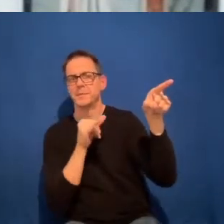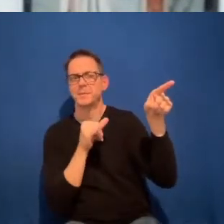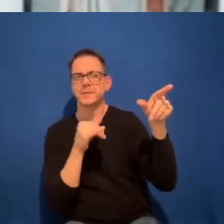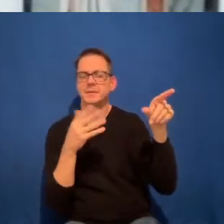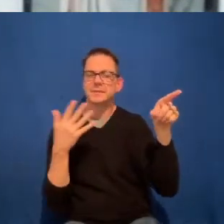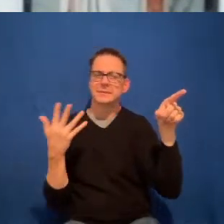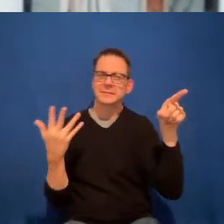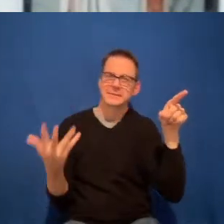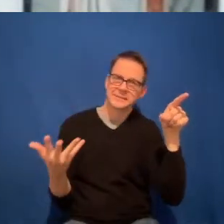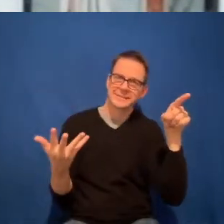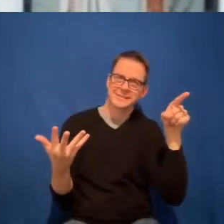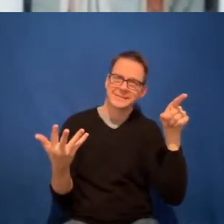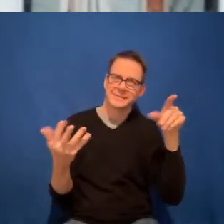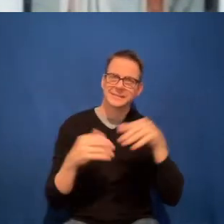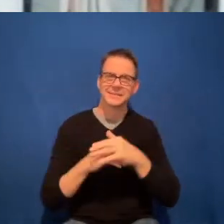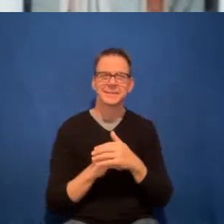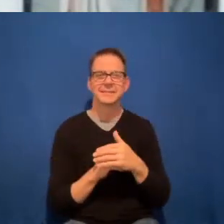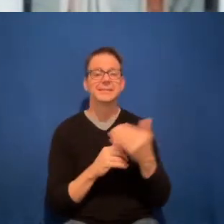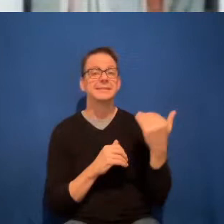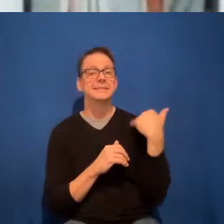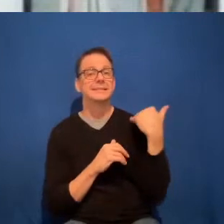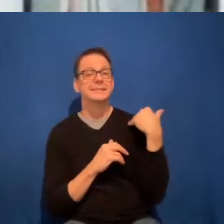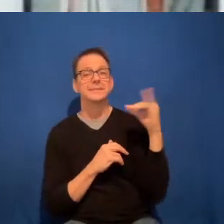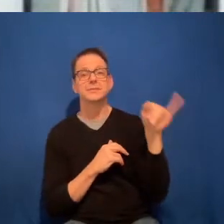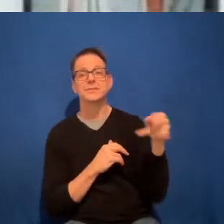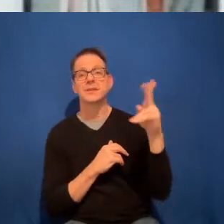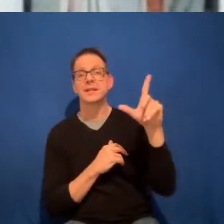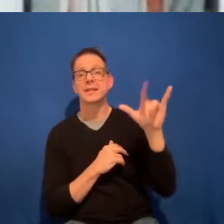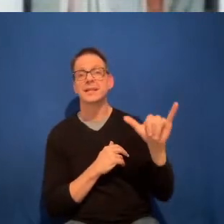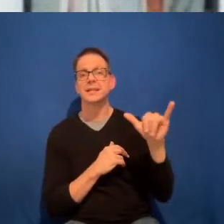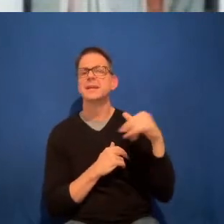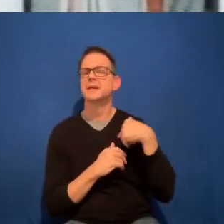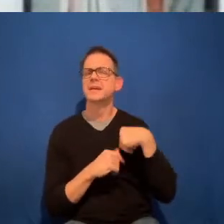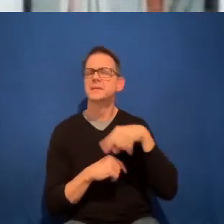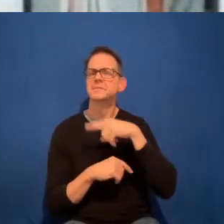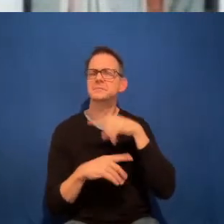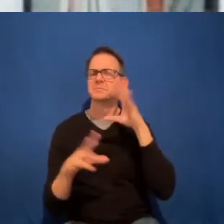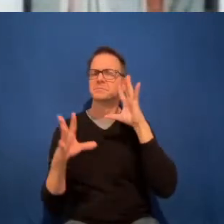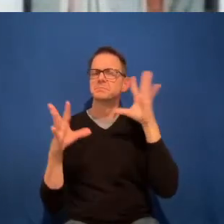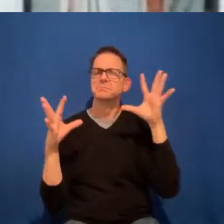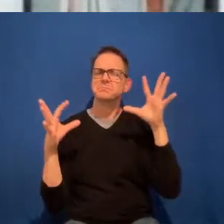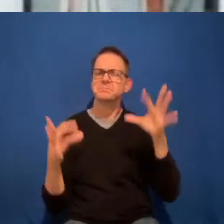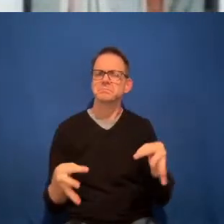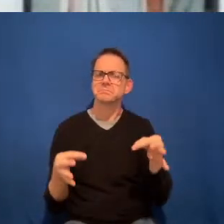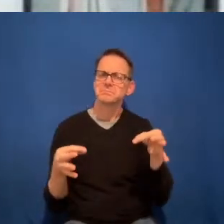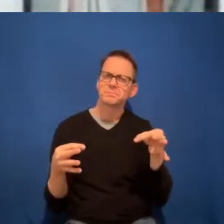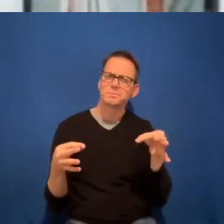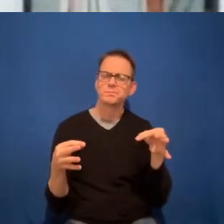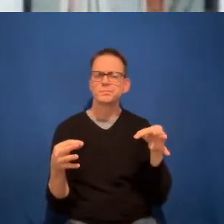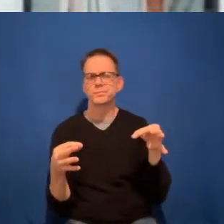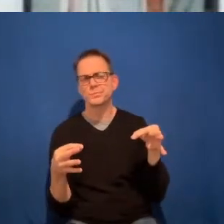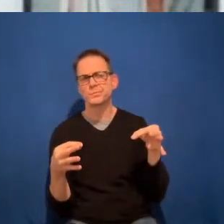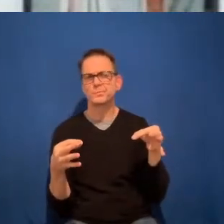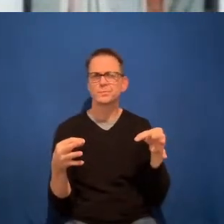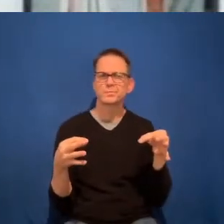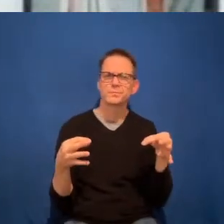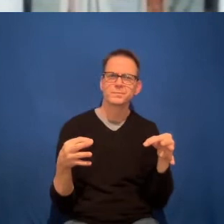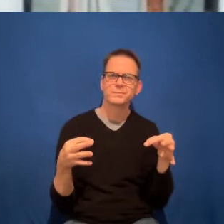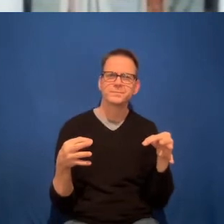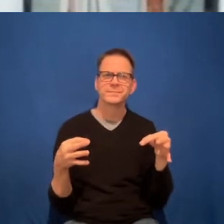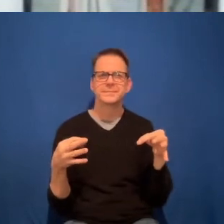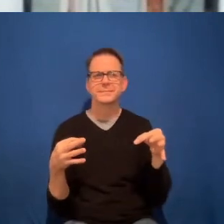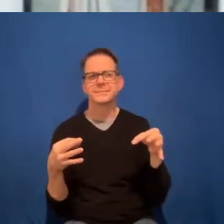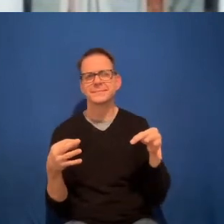Basically, in July, when we decided we were going to ignore the fact